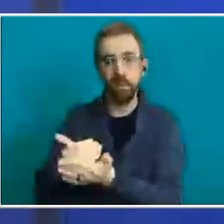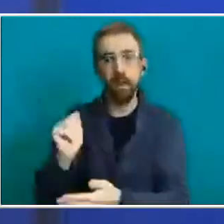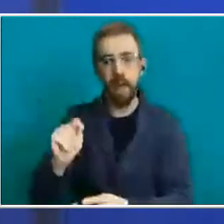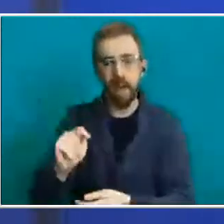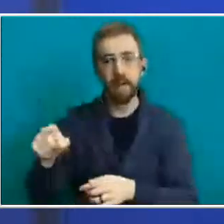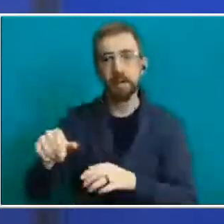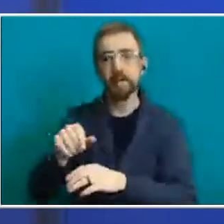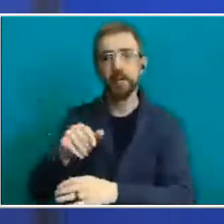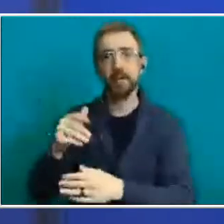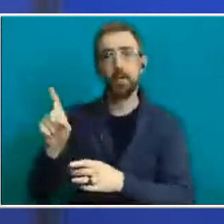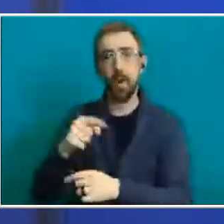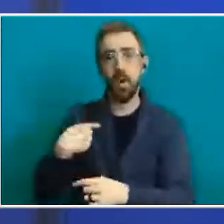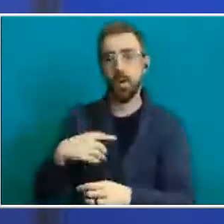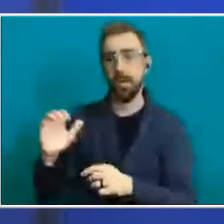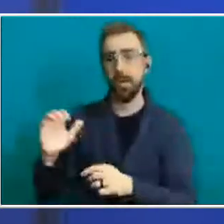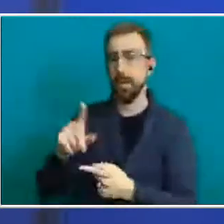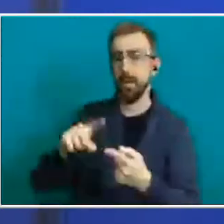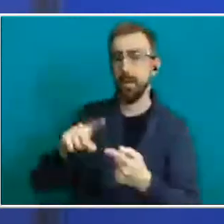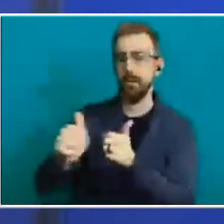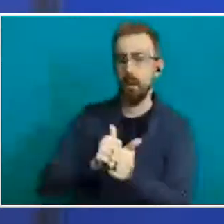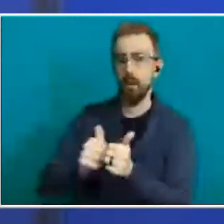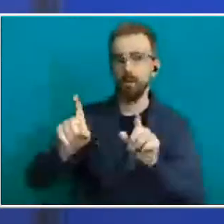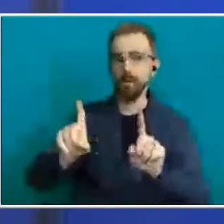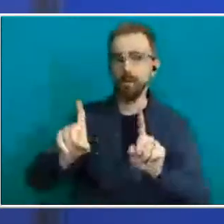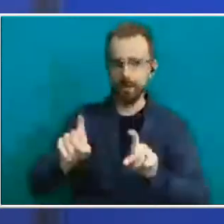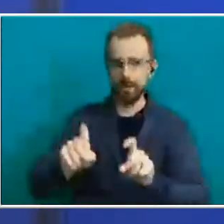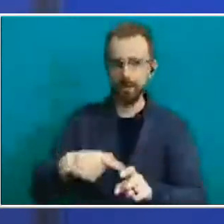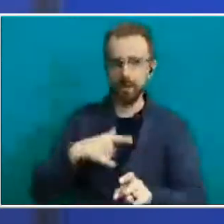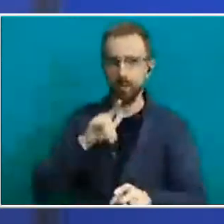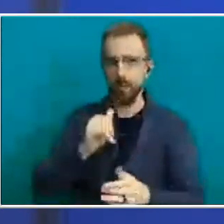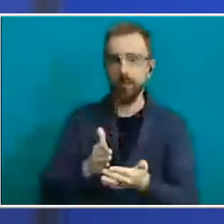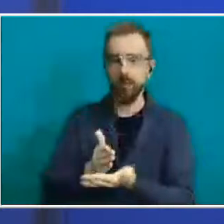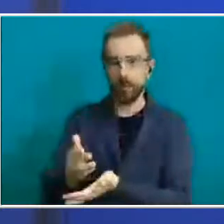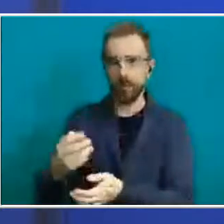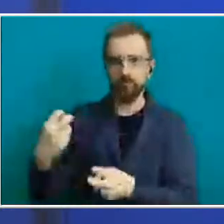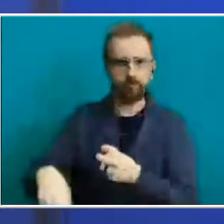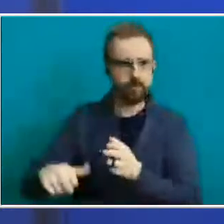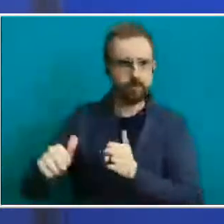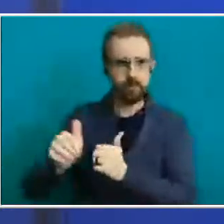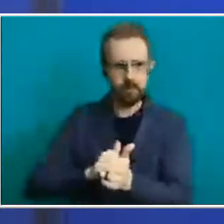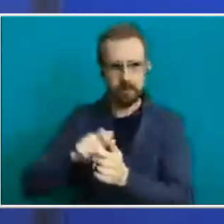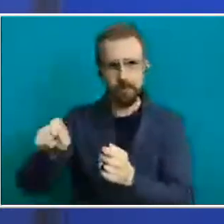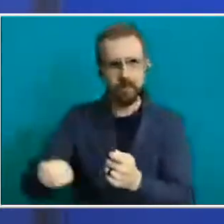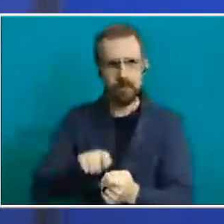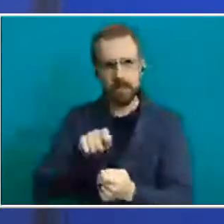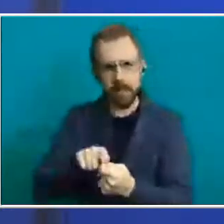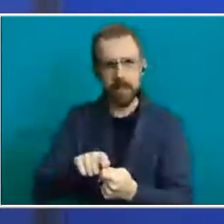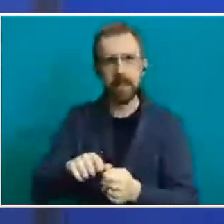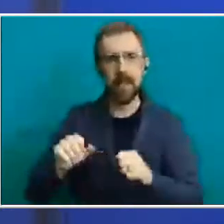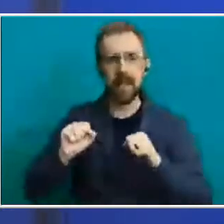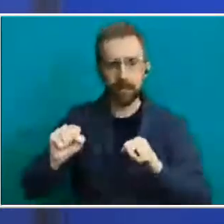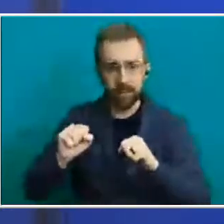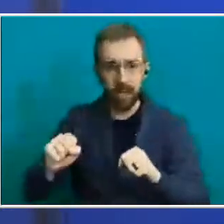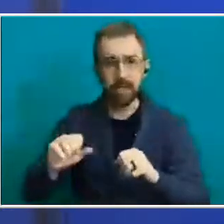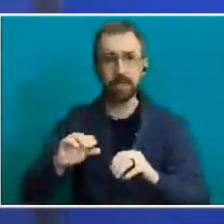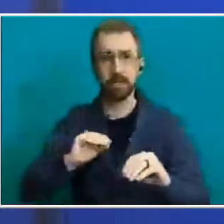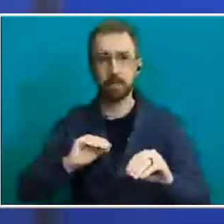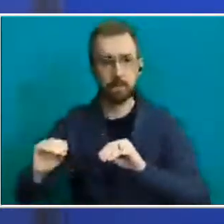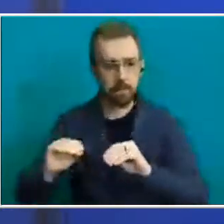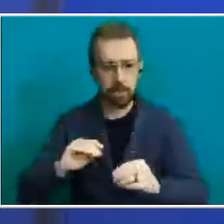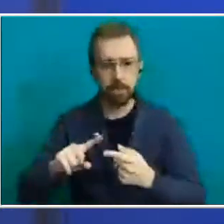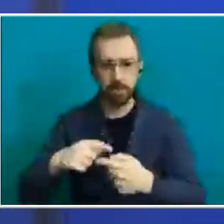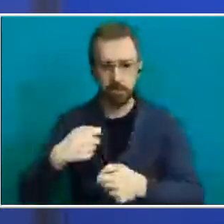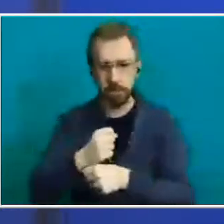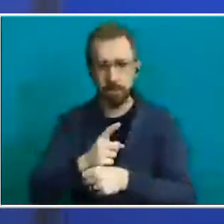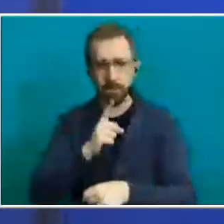sport testing. And so that really puts them through a rigorous sport-specific exercises and movements to ensure that it is fully